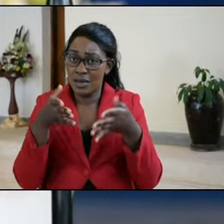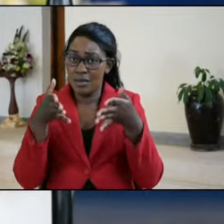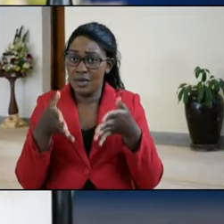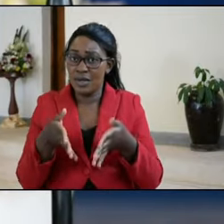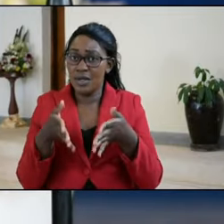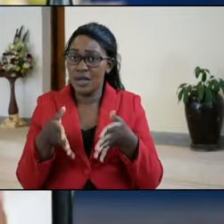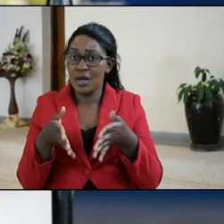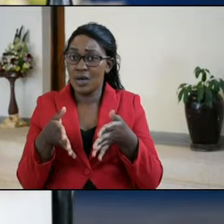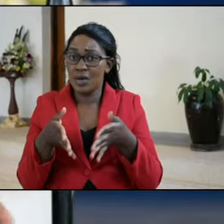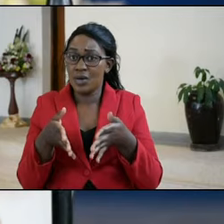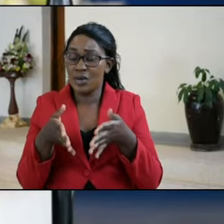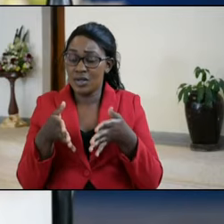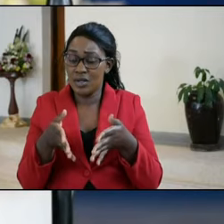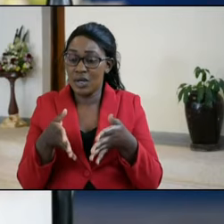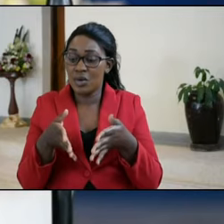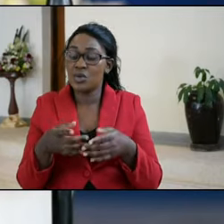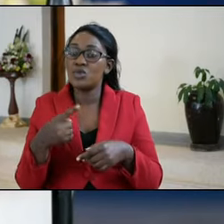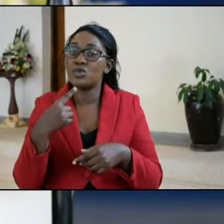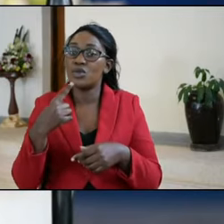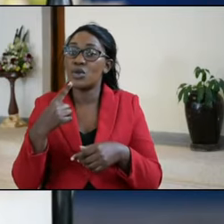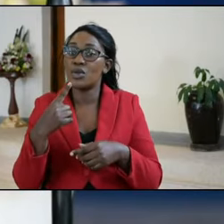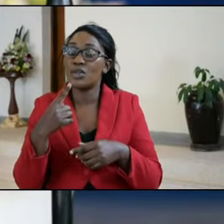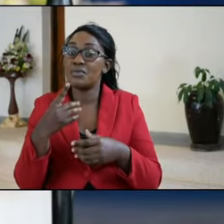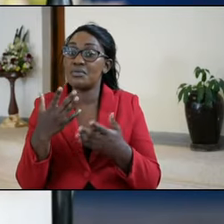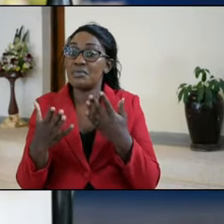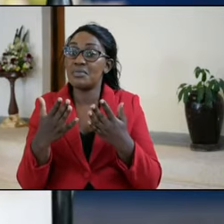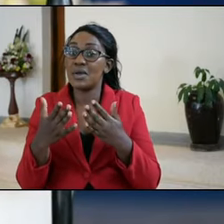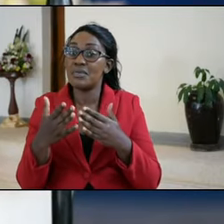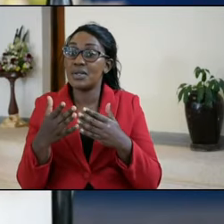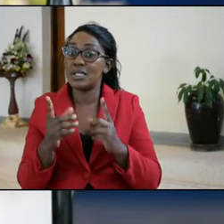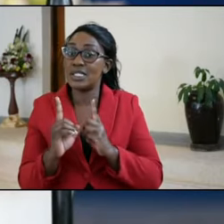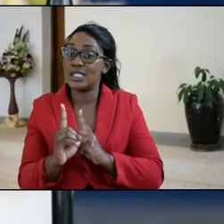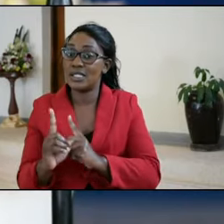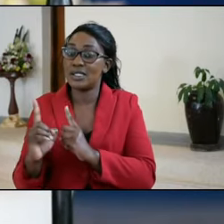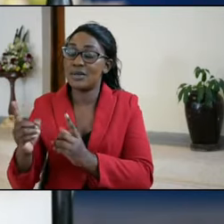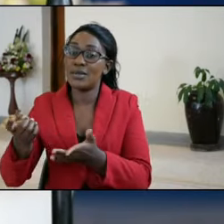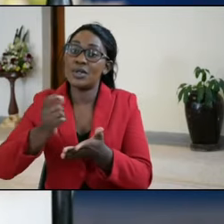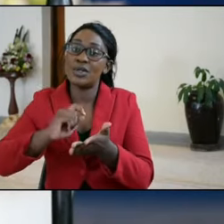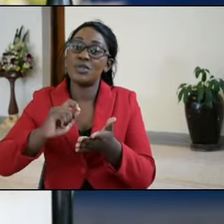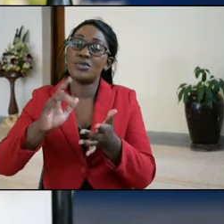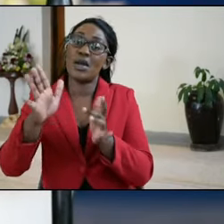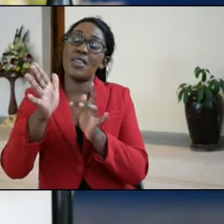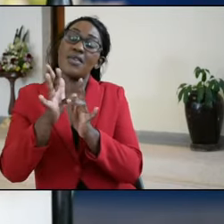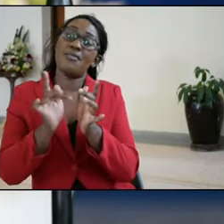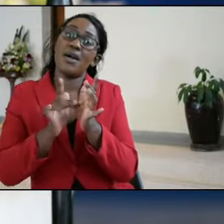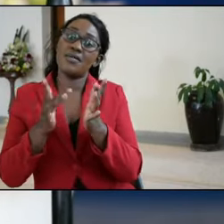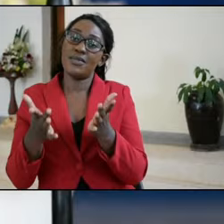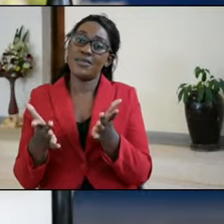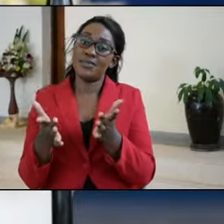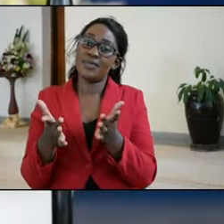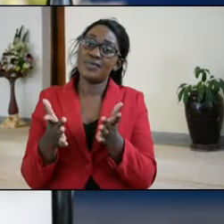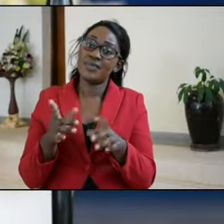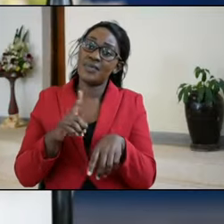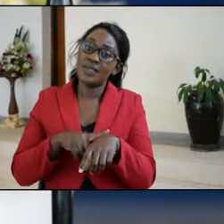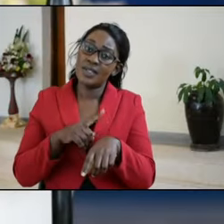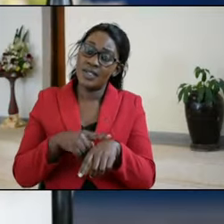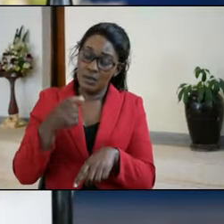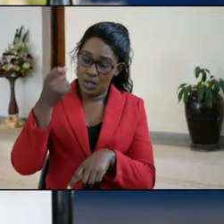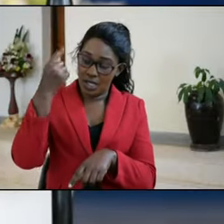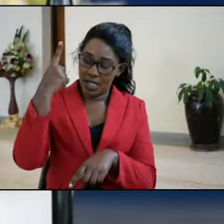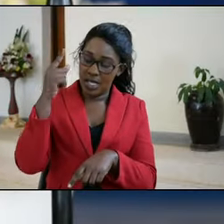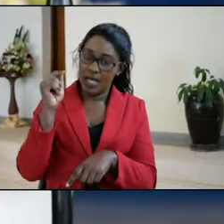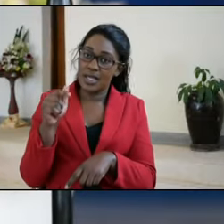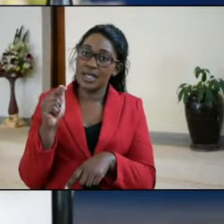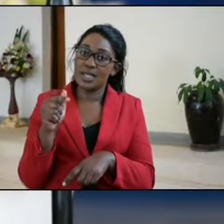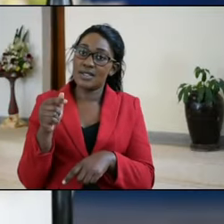the disciples to write for us the Bible. So it is simply a process of us getting to understand and to interact